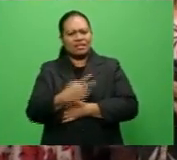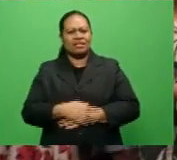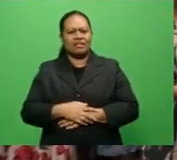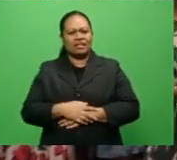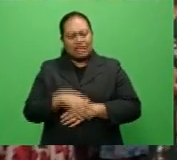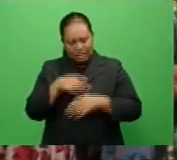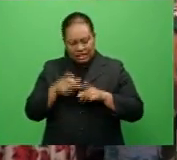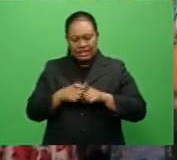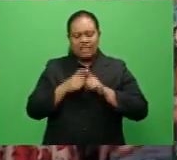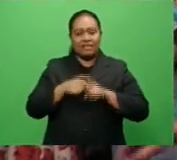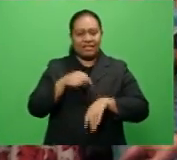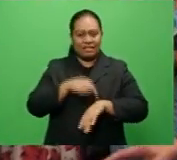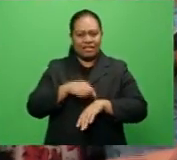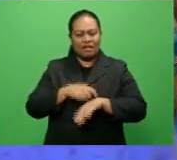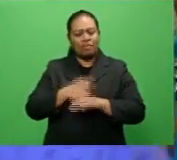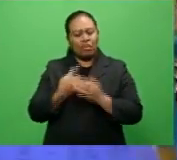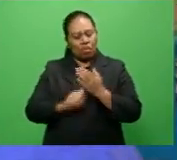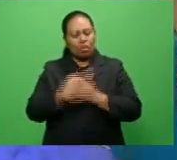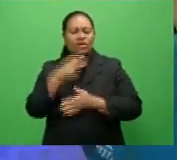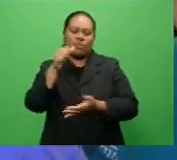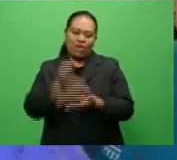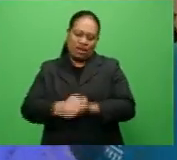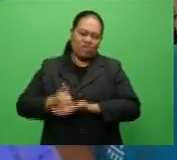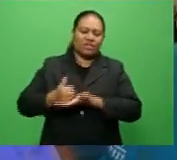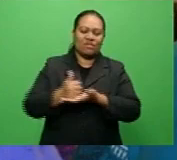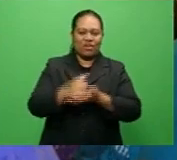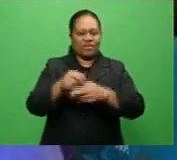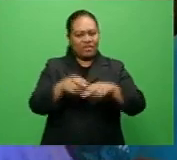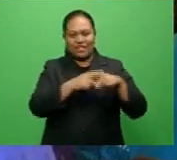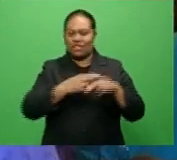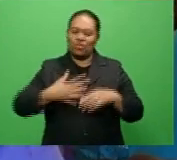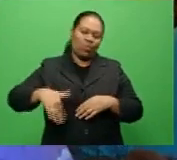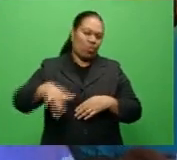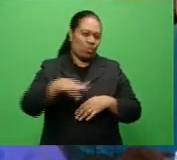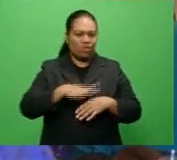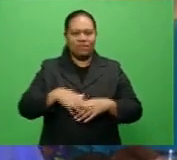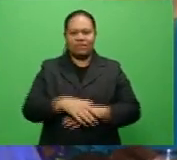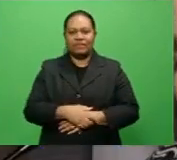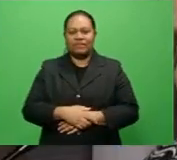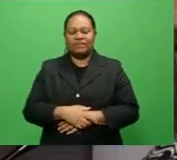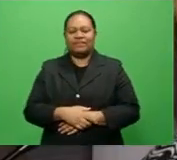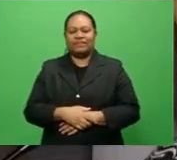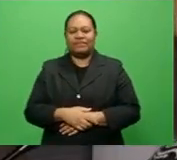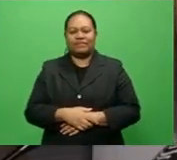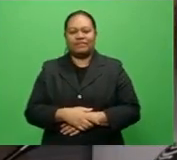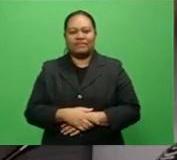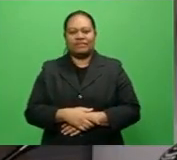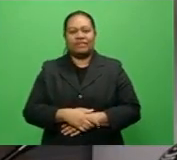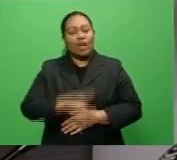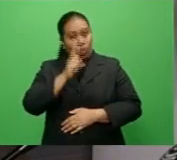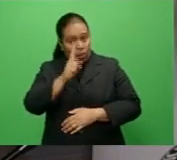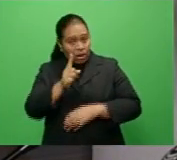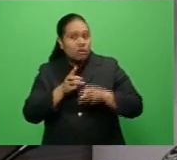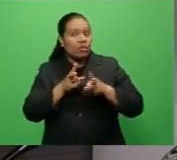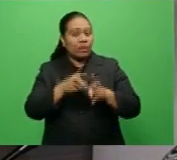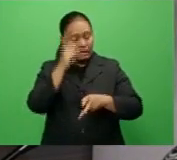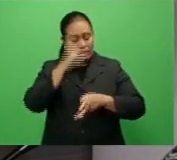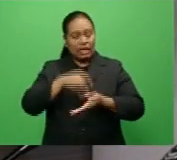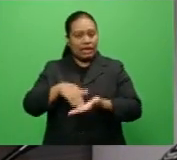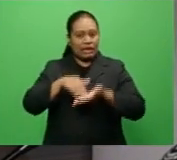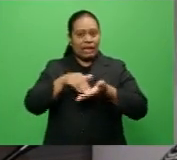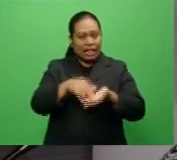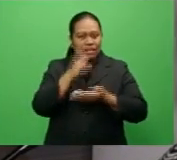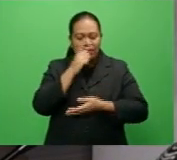difficult times, it is only right to support Fiji in every possible way. One of the many ways you can help ordinary